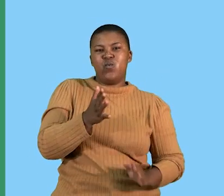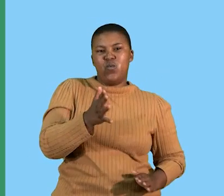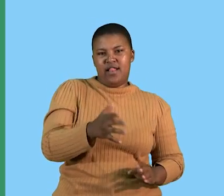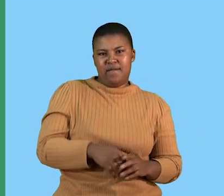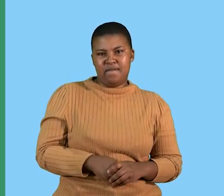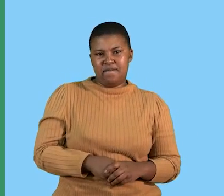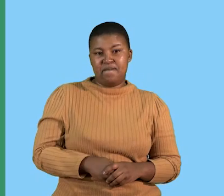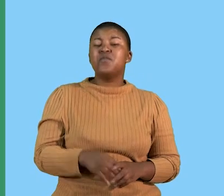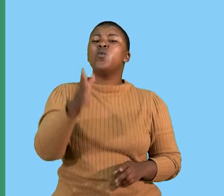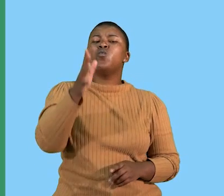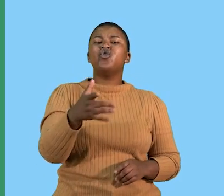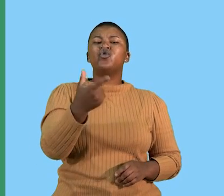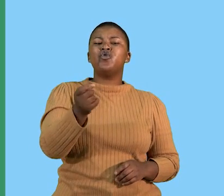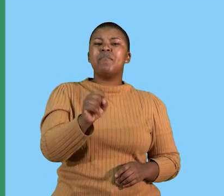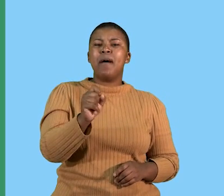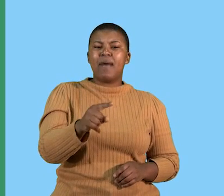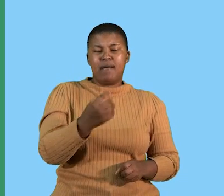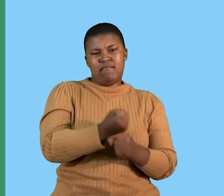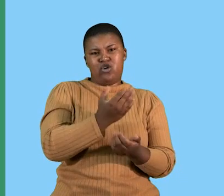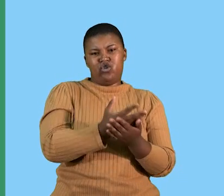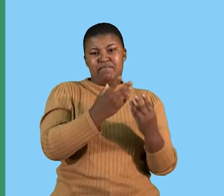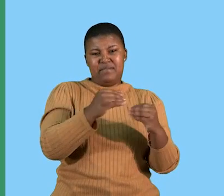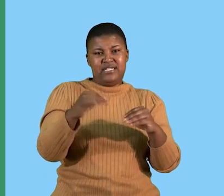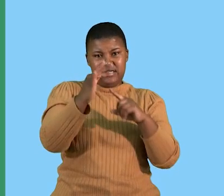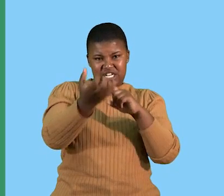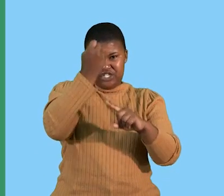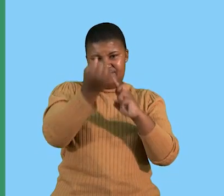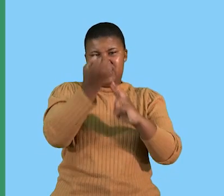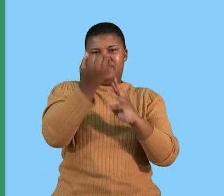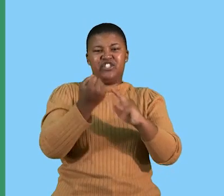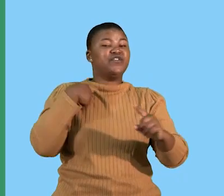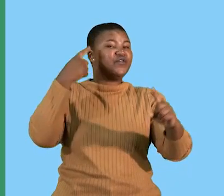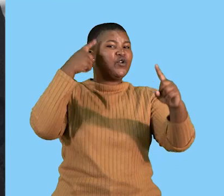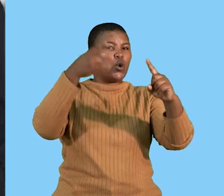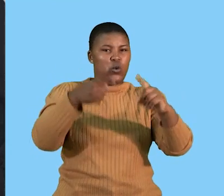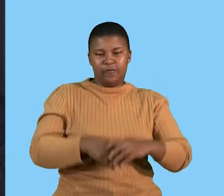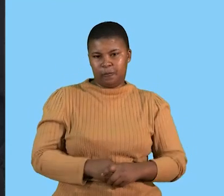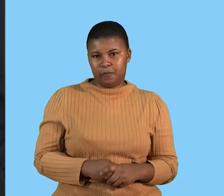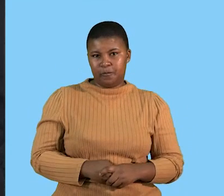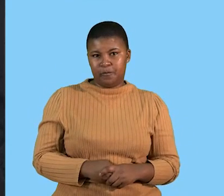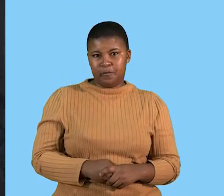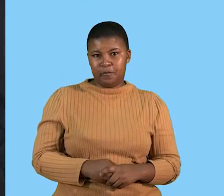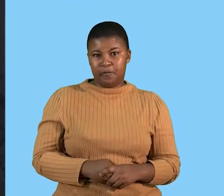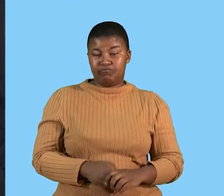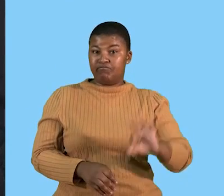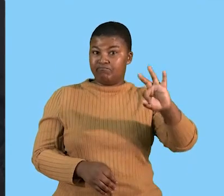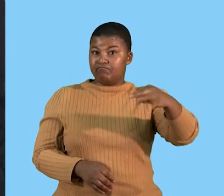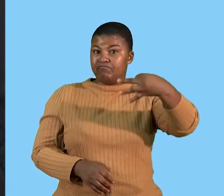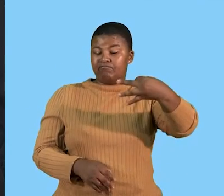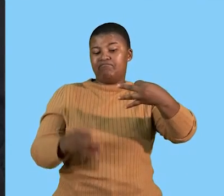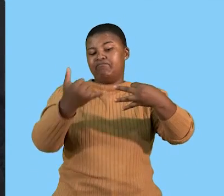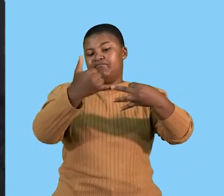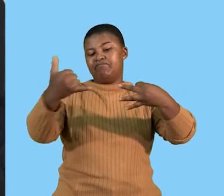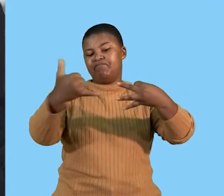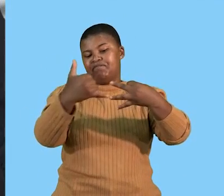functions. And they will do this for the business to achieve their goals. Now, there are three different